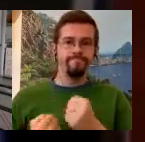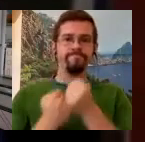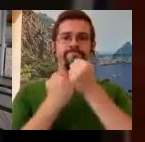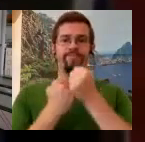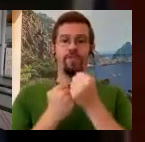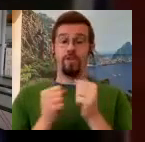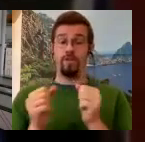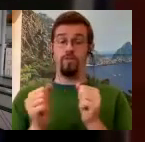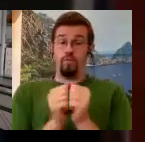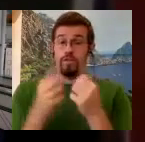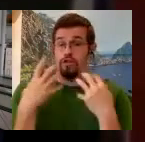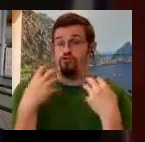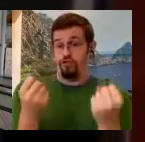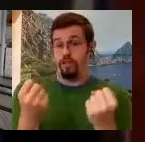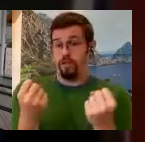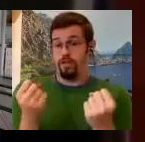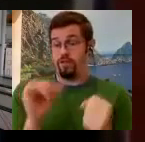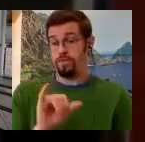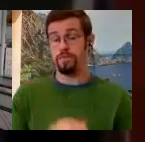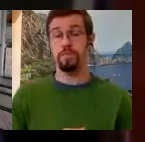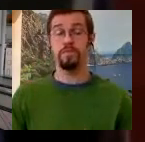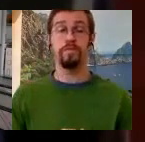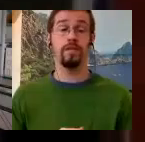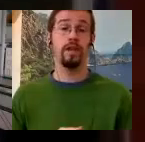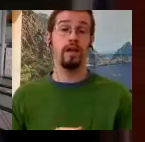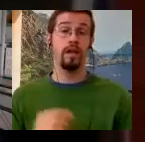And I think that's about it for my presentation.